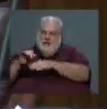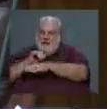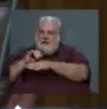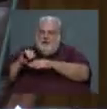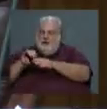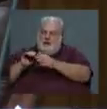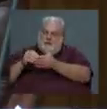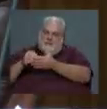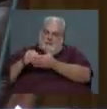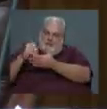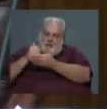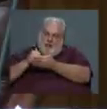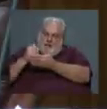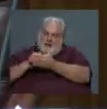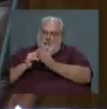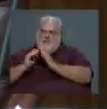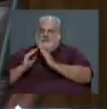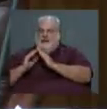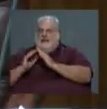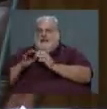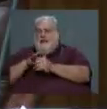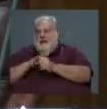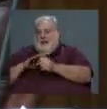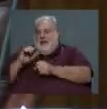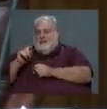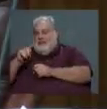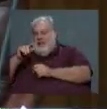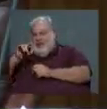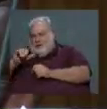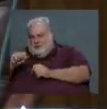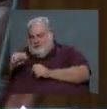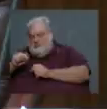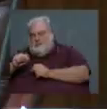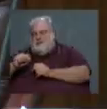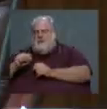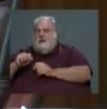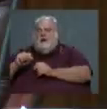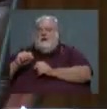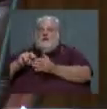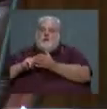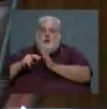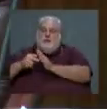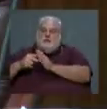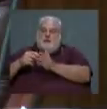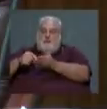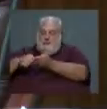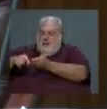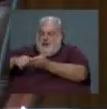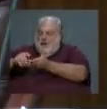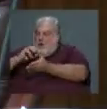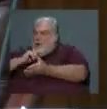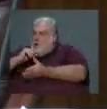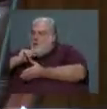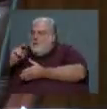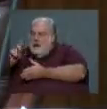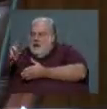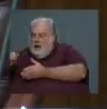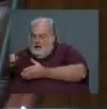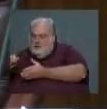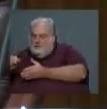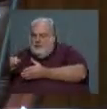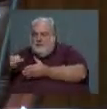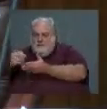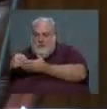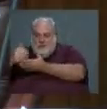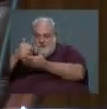development revenue bonds under the municipalities and counties industrial development revenue bond law for the purpose of refunding bonds previously issued thereunder,